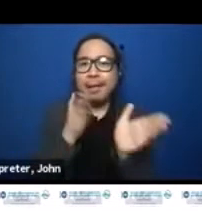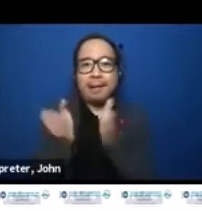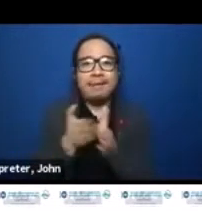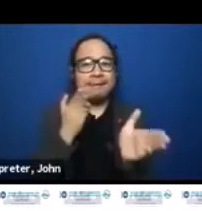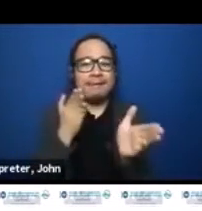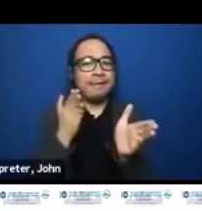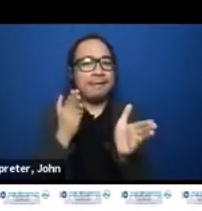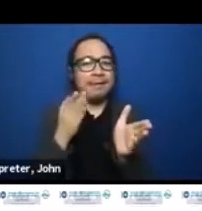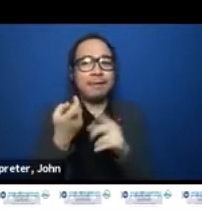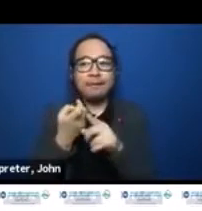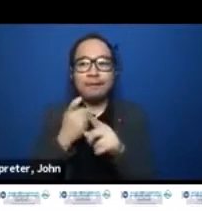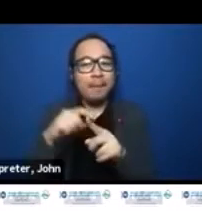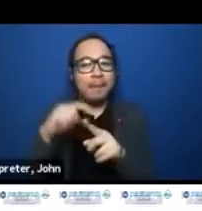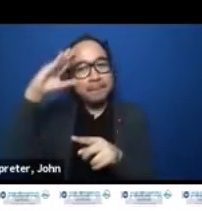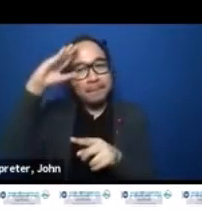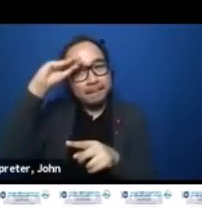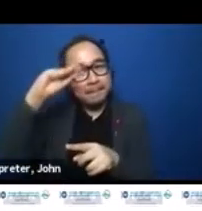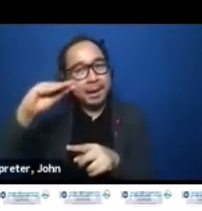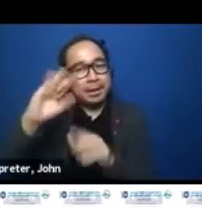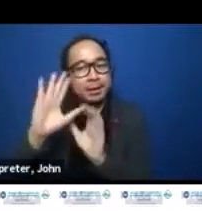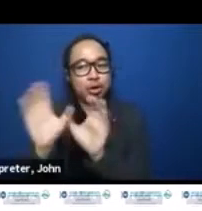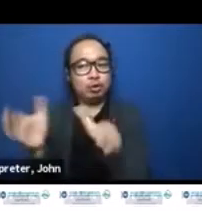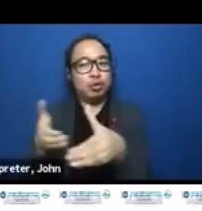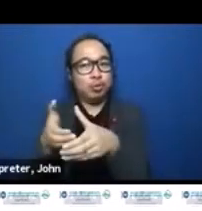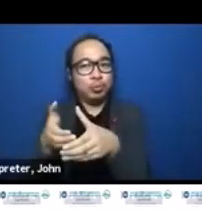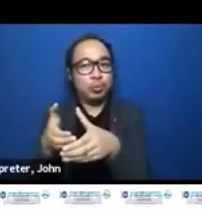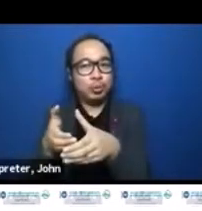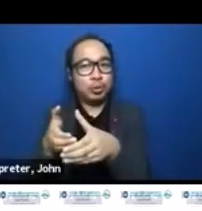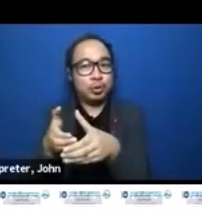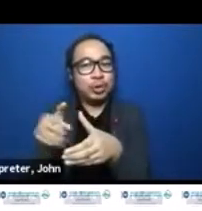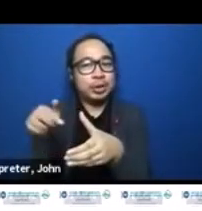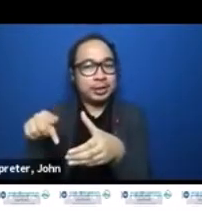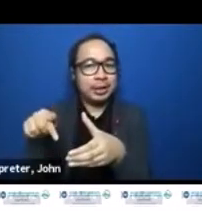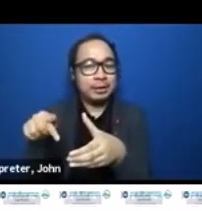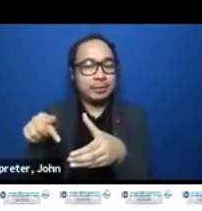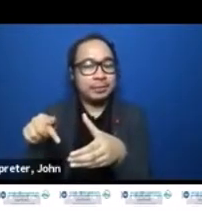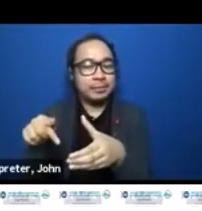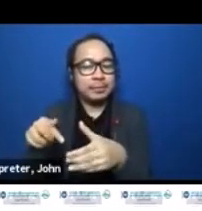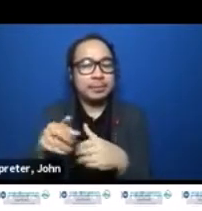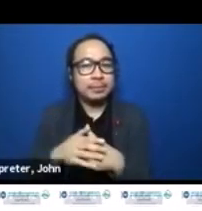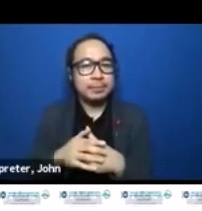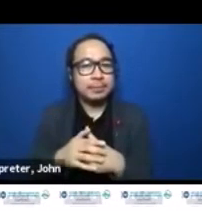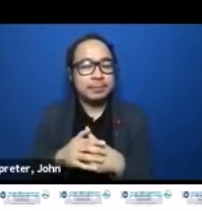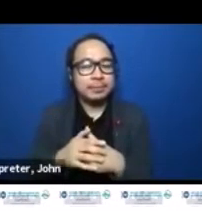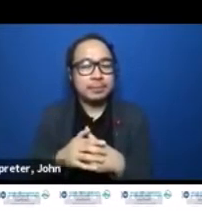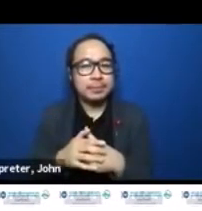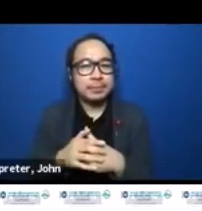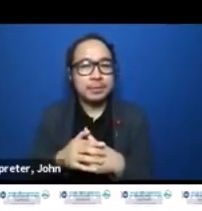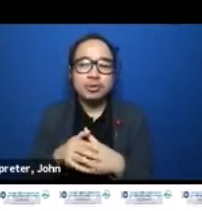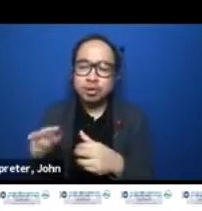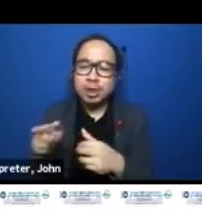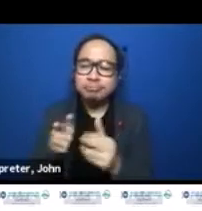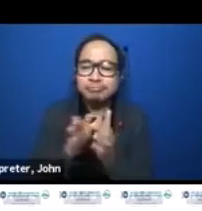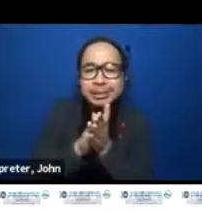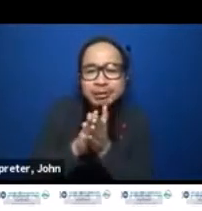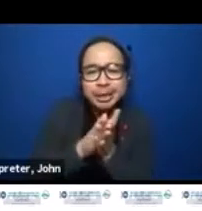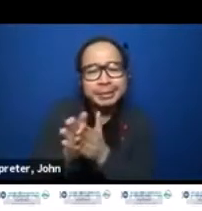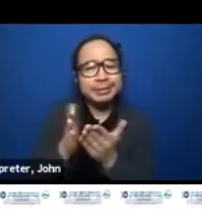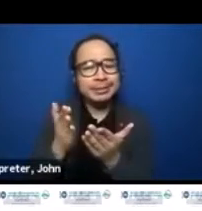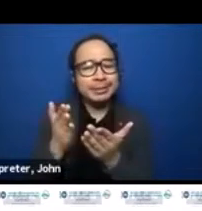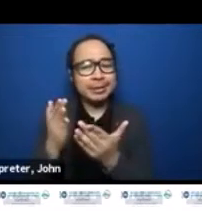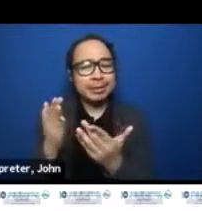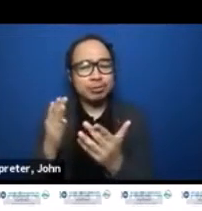male groups that have more interest to work